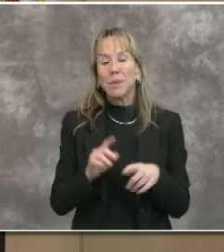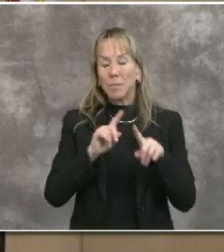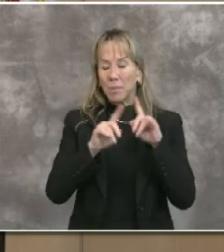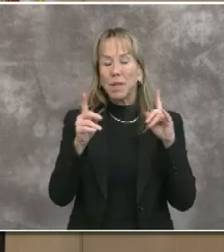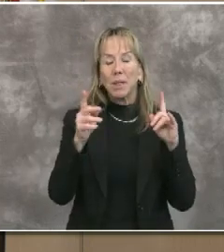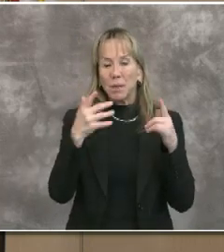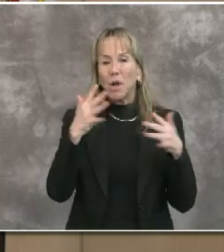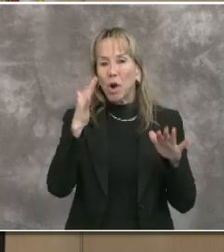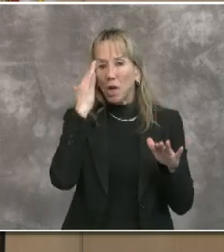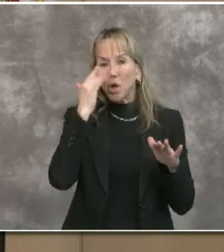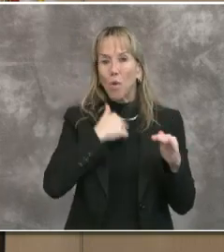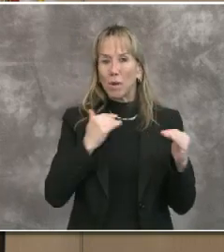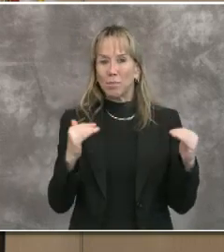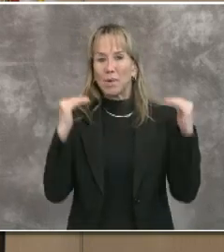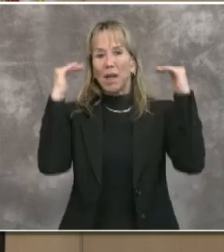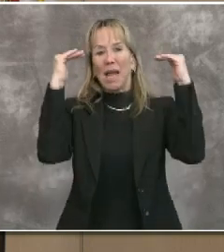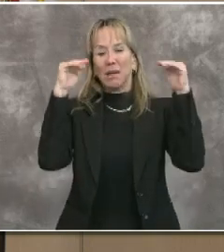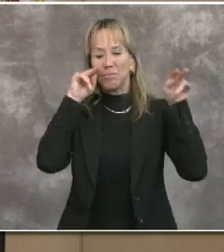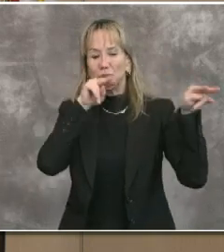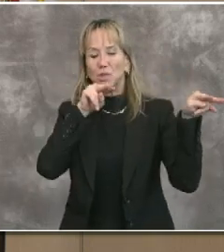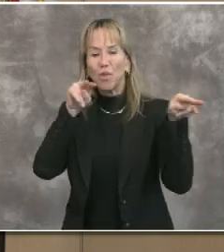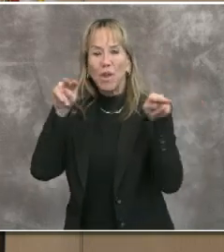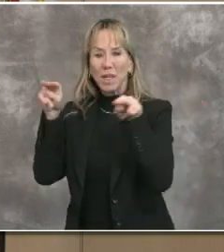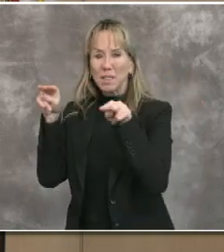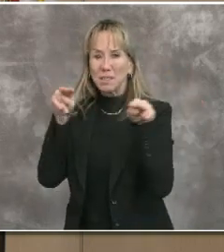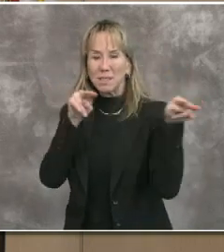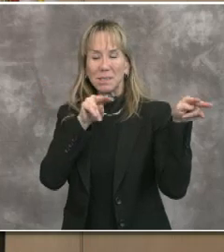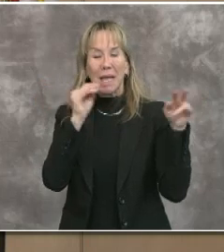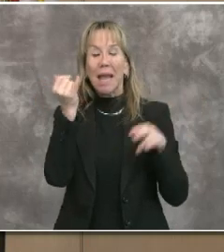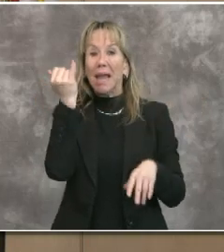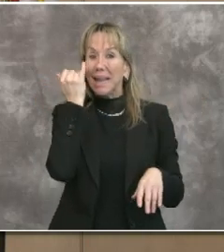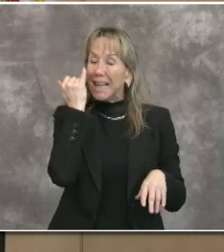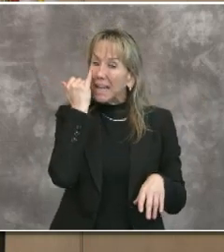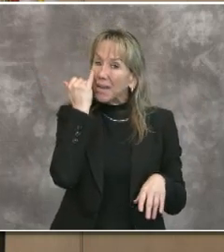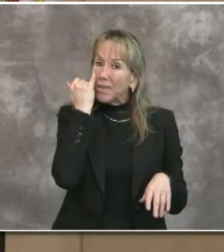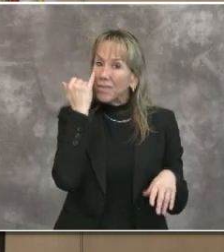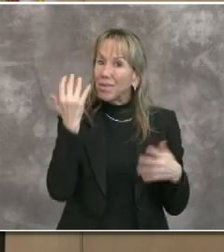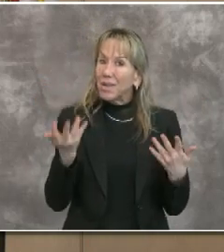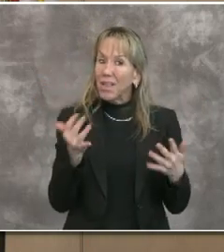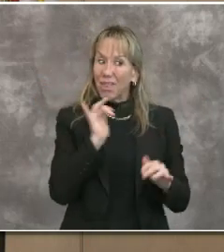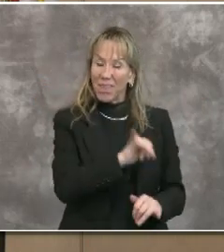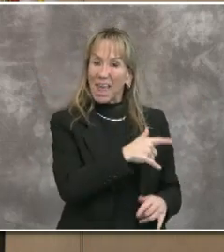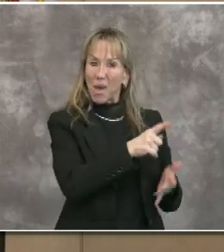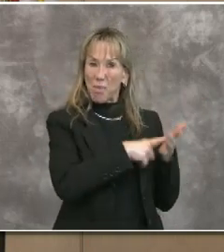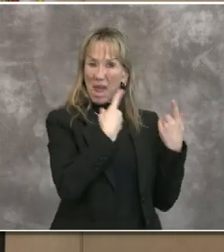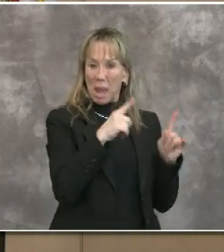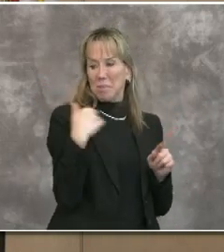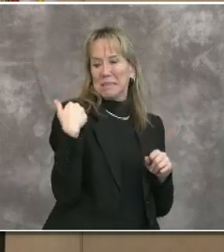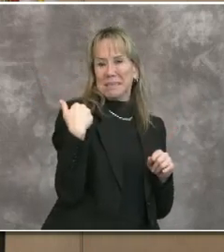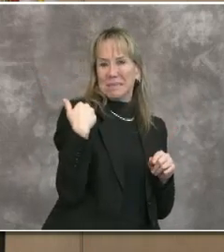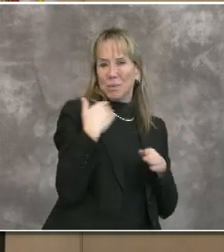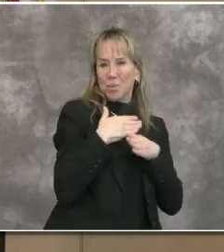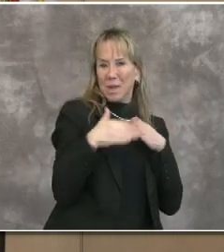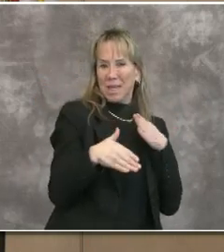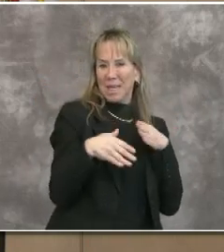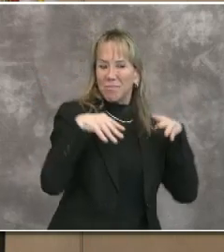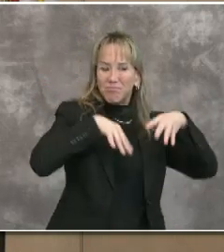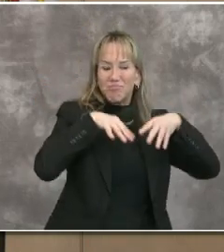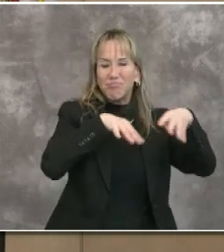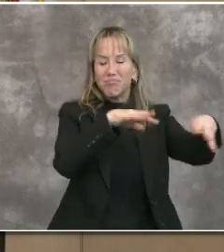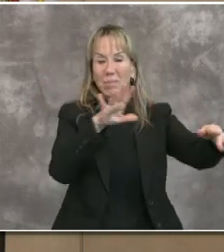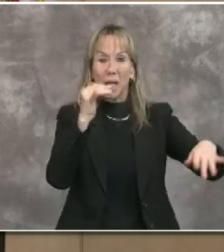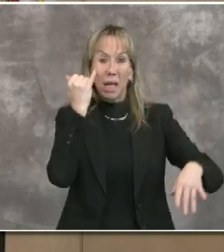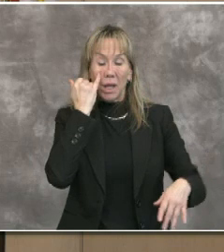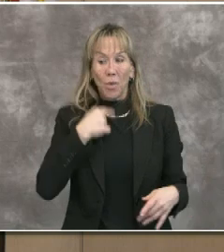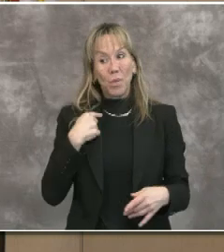heightened surveillance and looking at if that incident over the weekend, if we see an